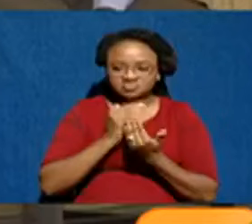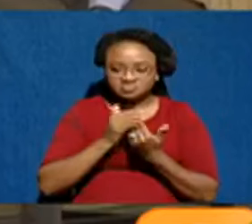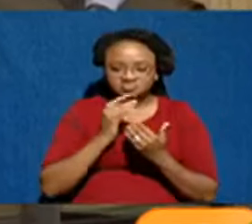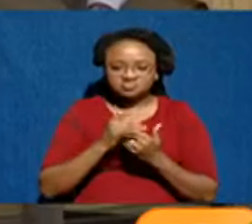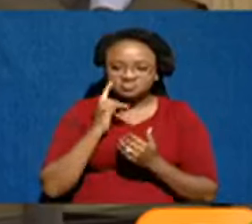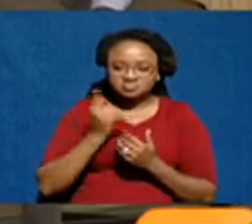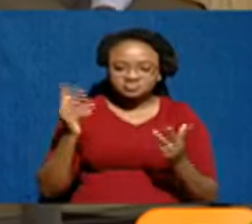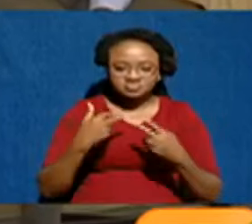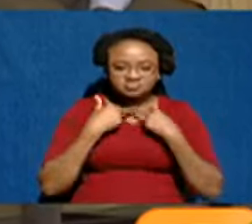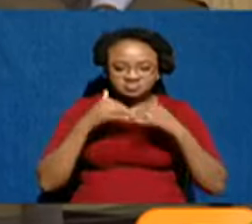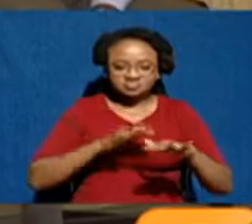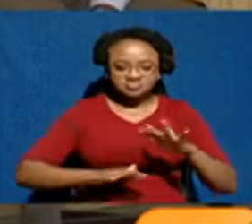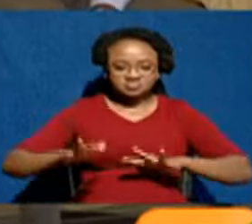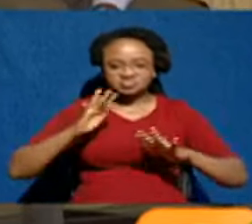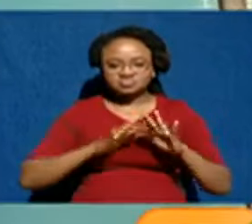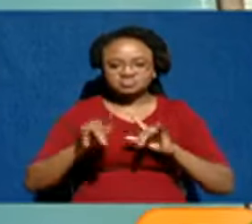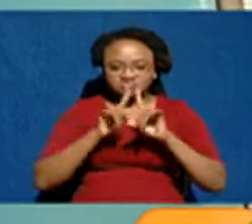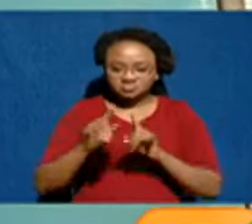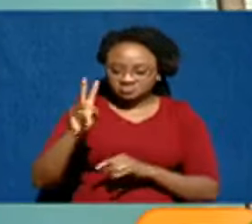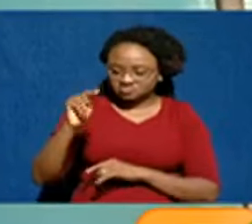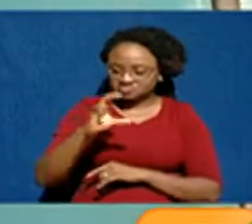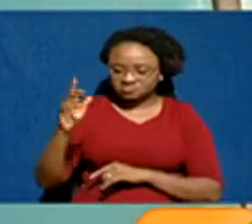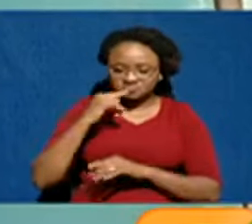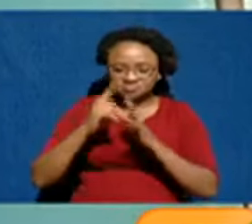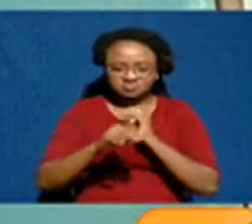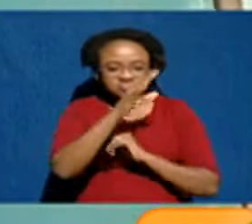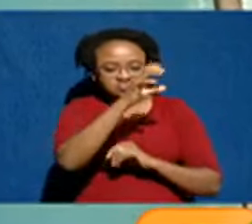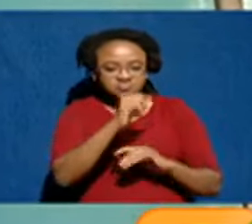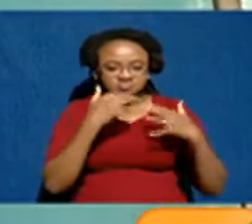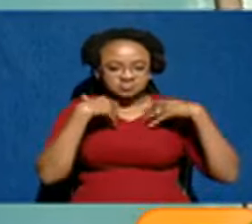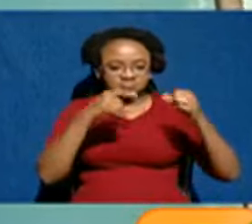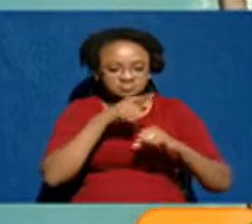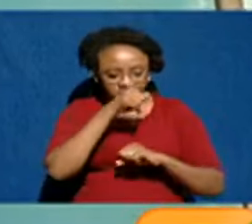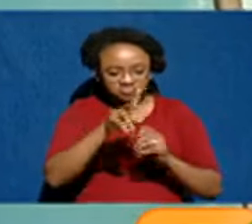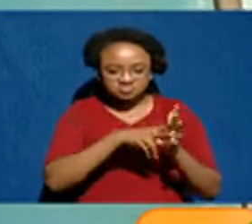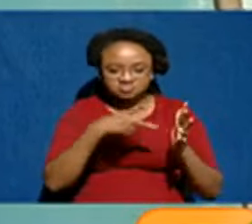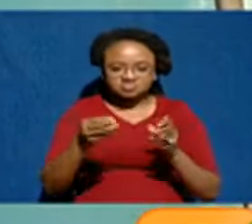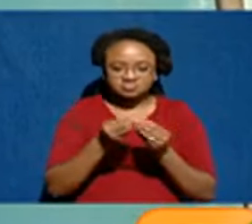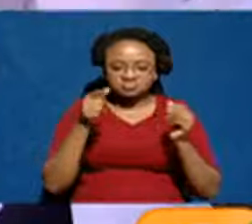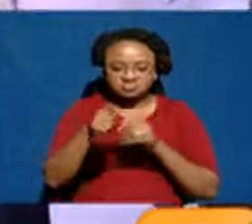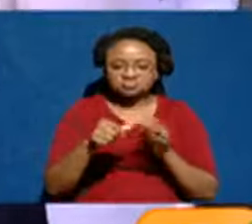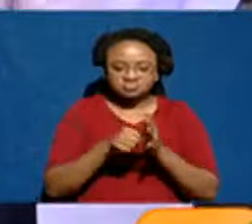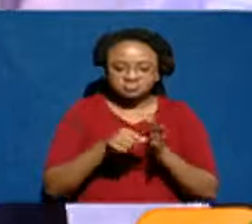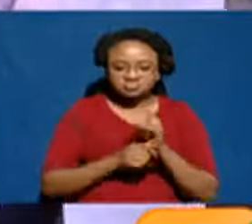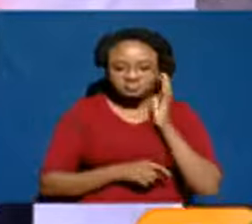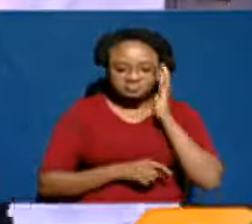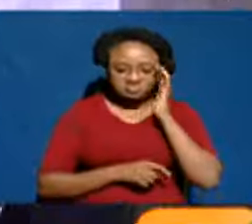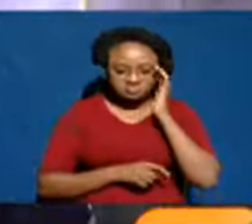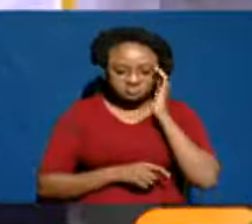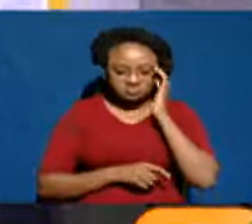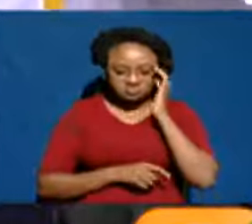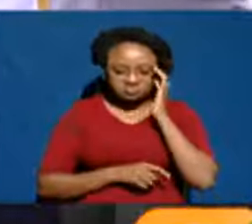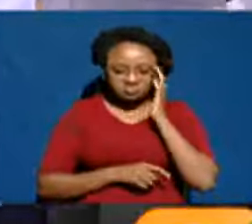of confusion, NCCK has castigated Health CS Susan Nakhumicha for failing to tame the ongoing stalemate.